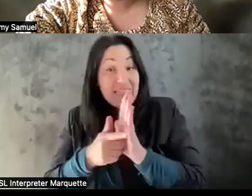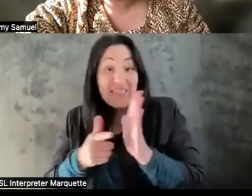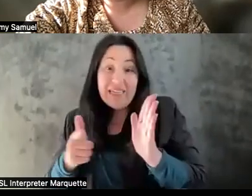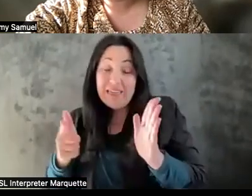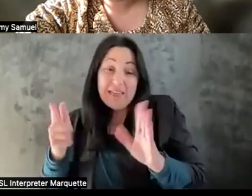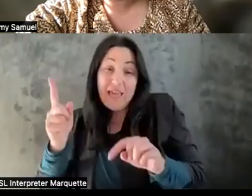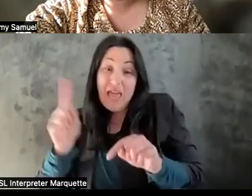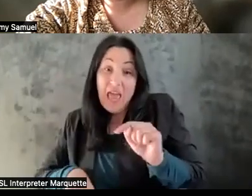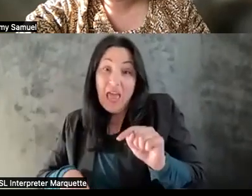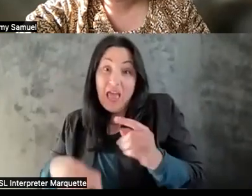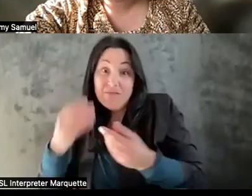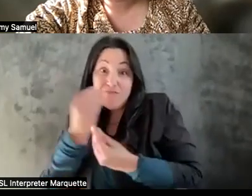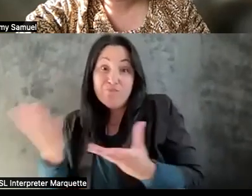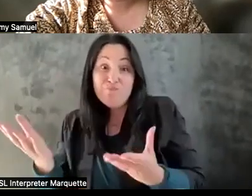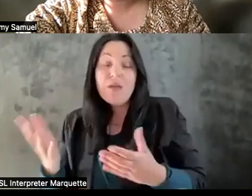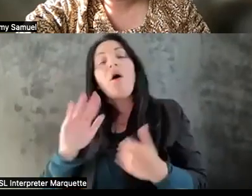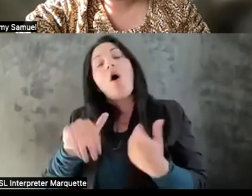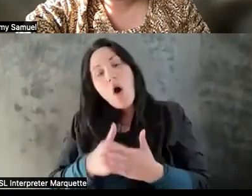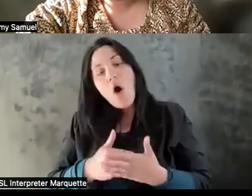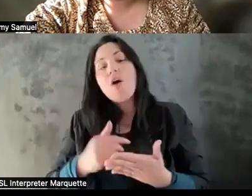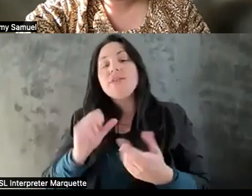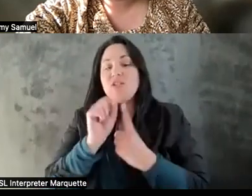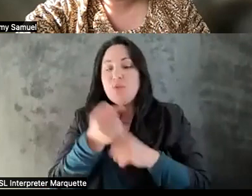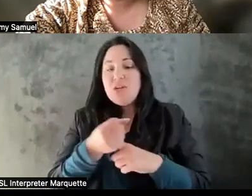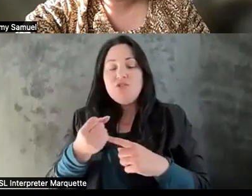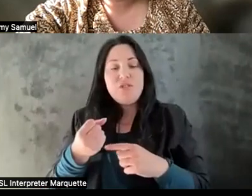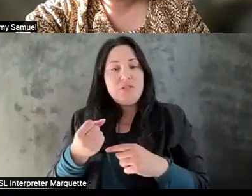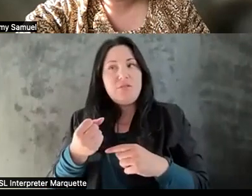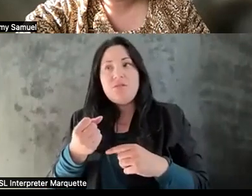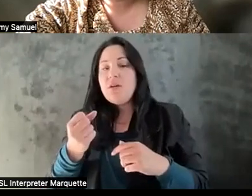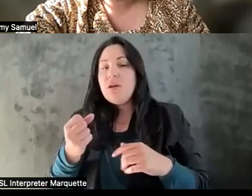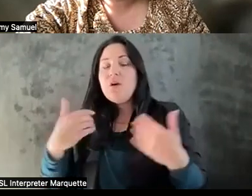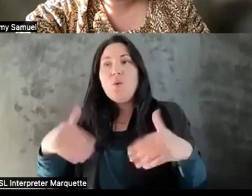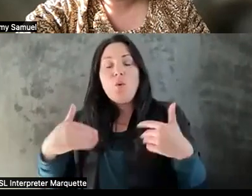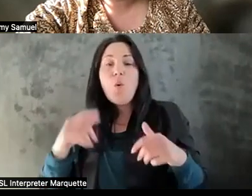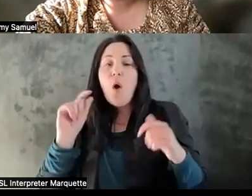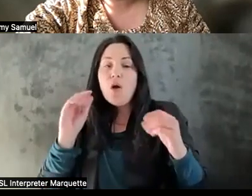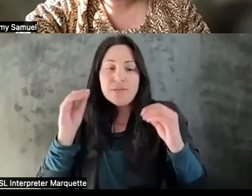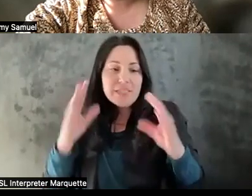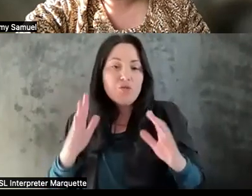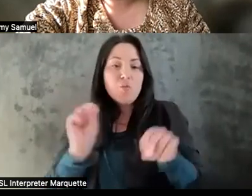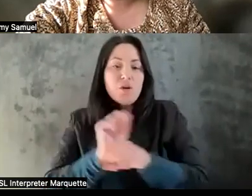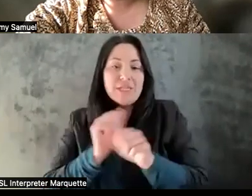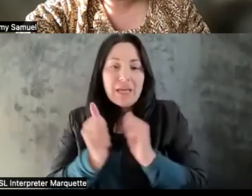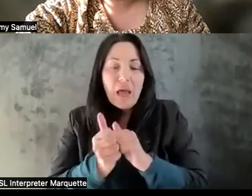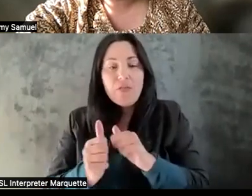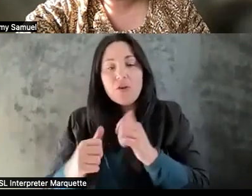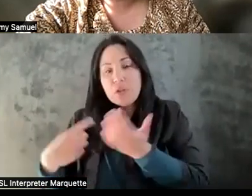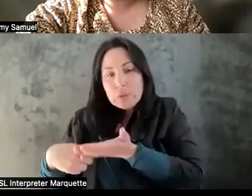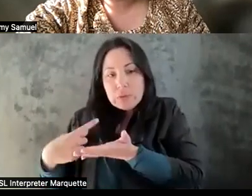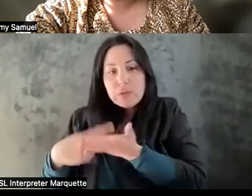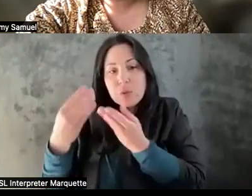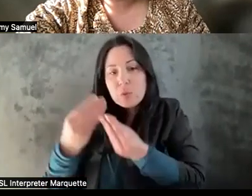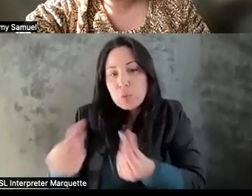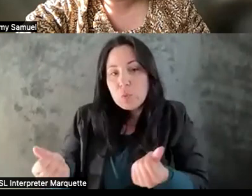take all incidents very seriously. The teachers do a lot of work on having them work together to come up with a solution to